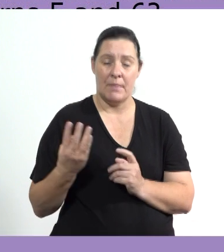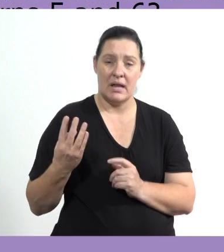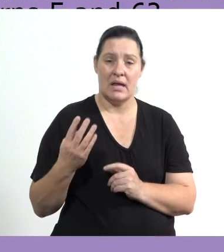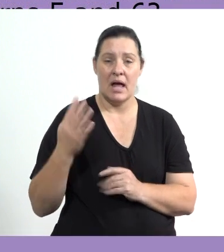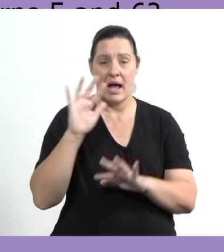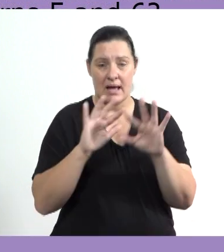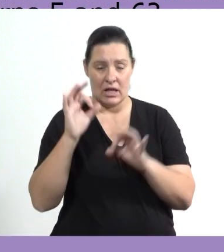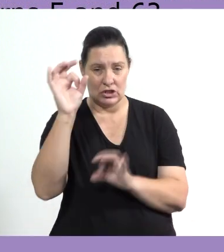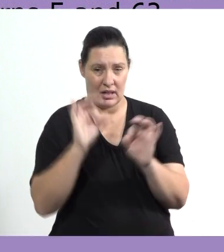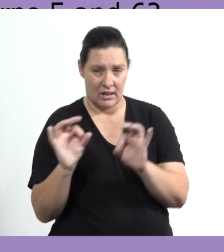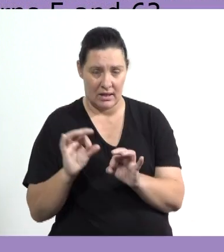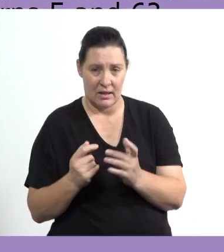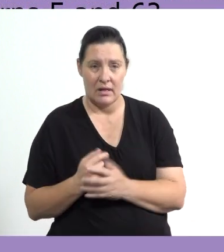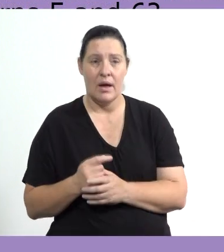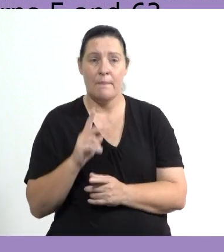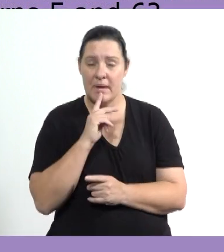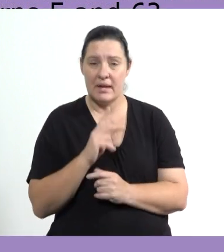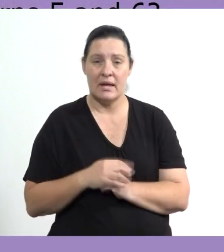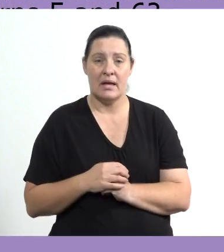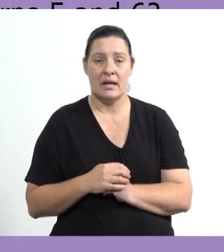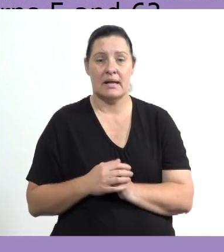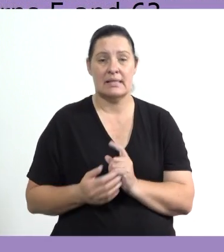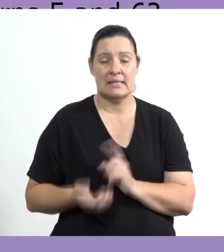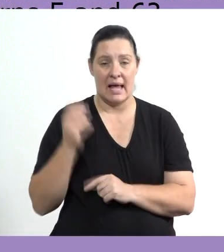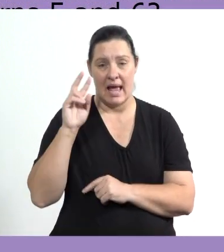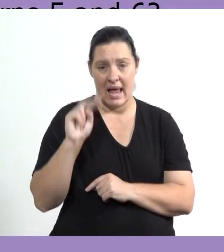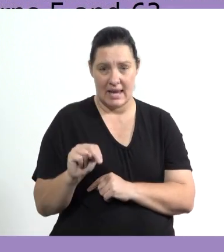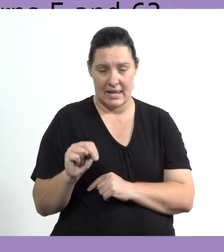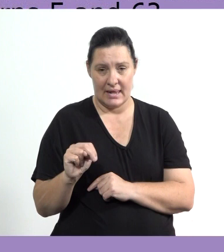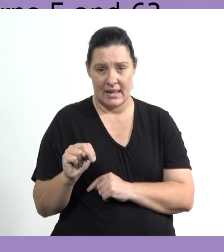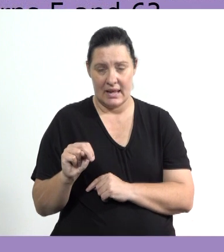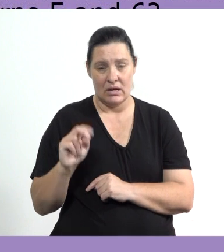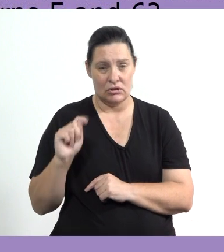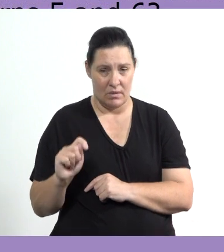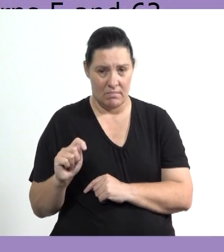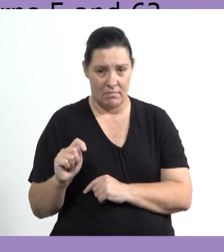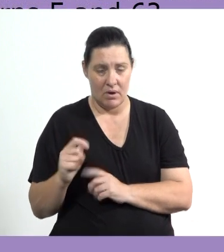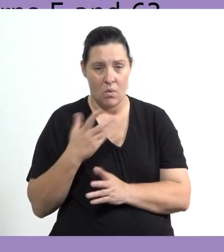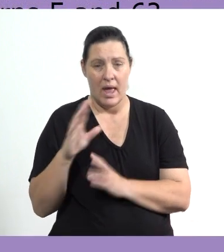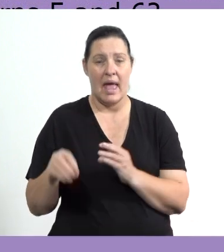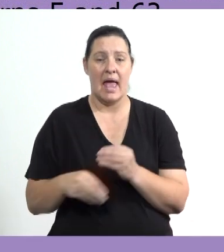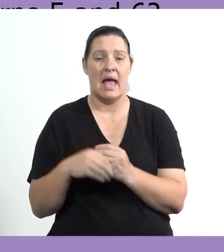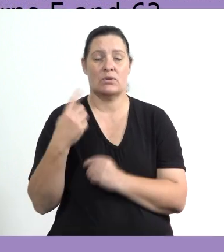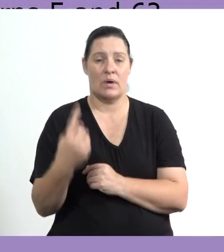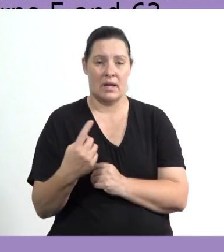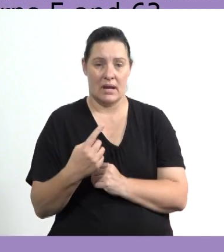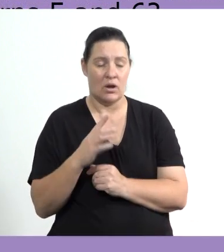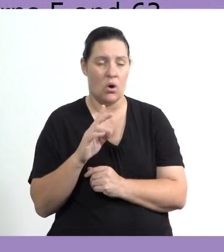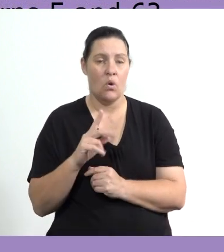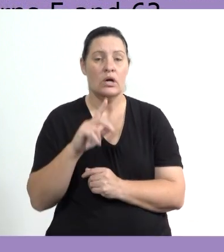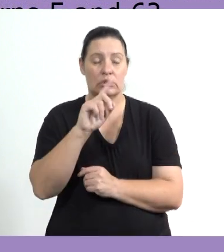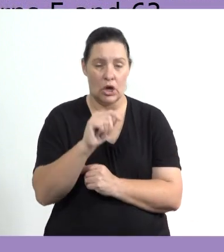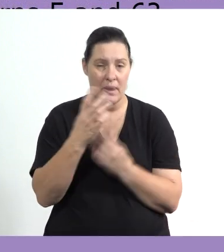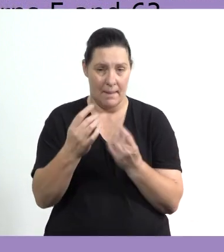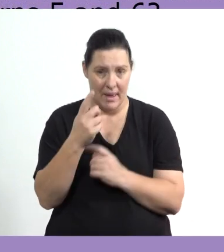of colored in circles? It would be now we take the nth term and we add 1. We